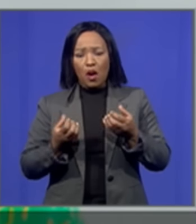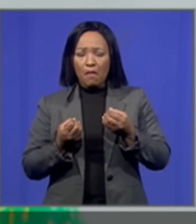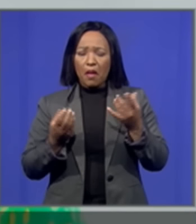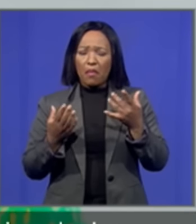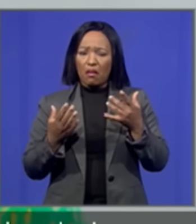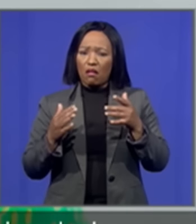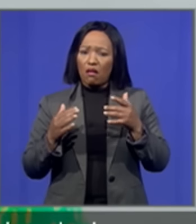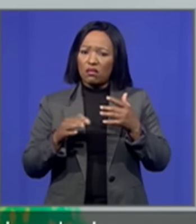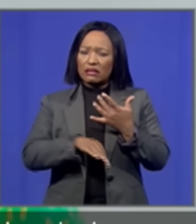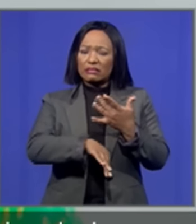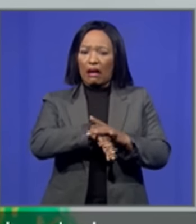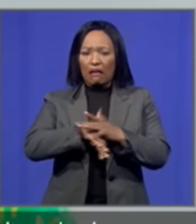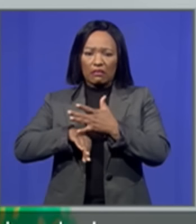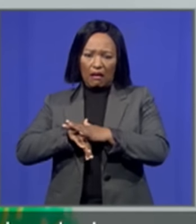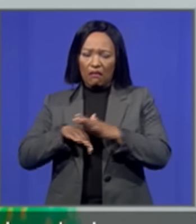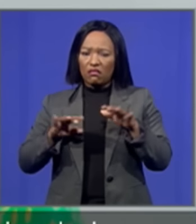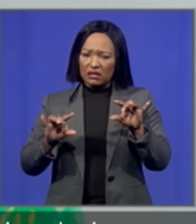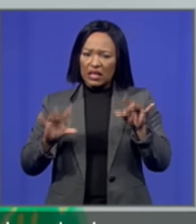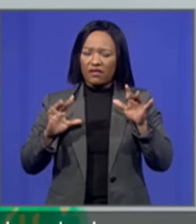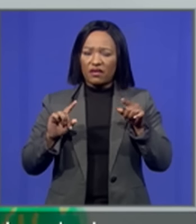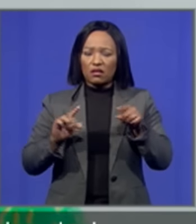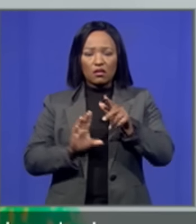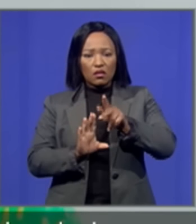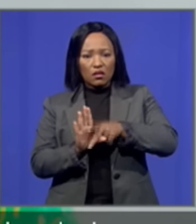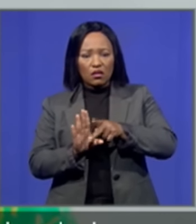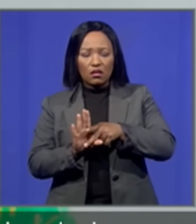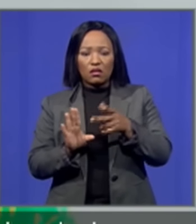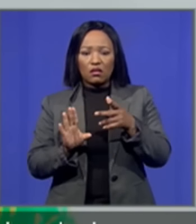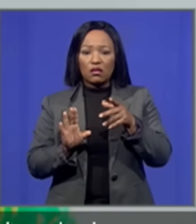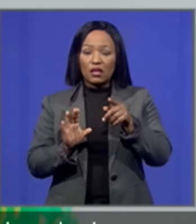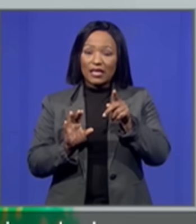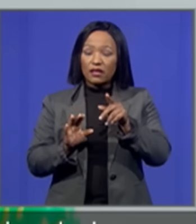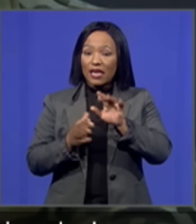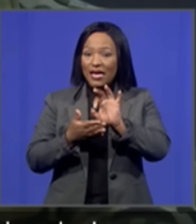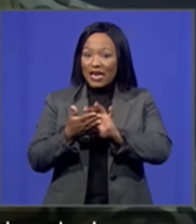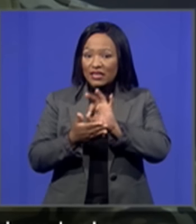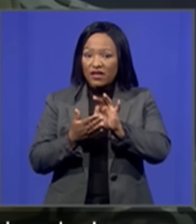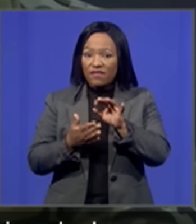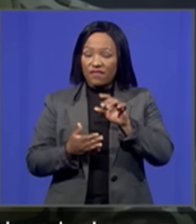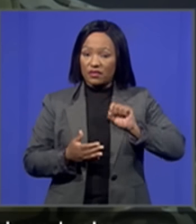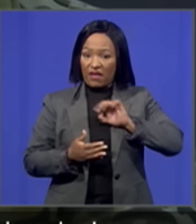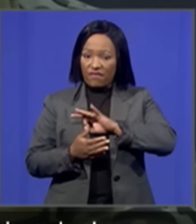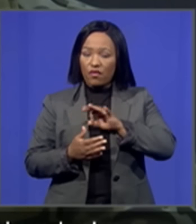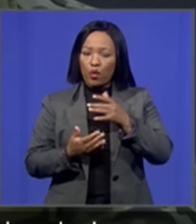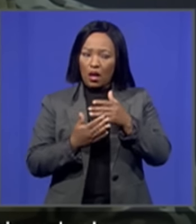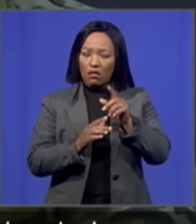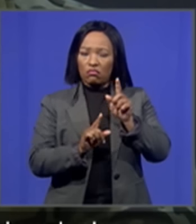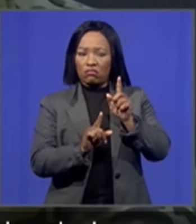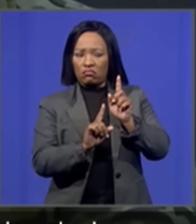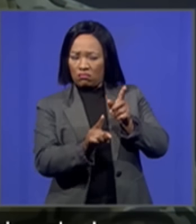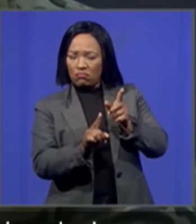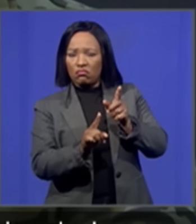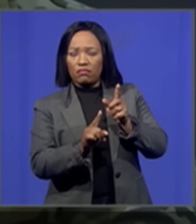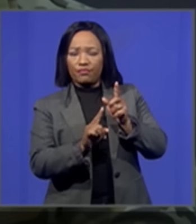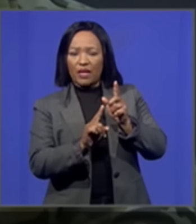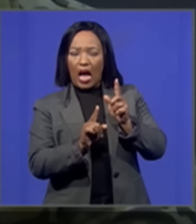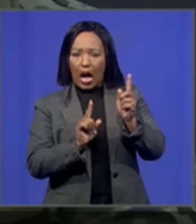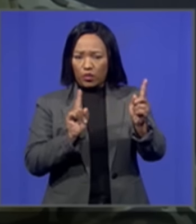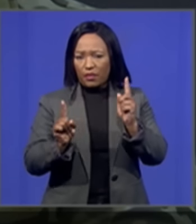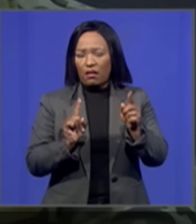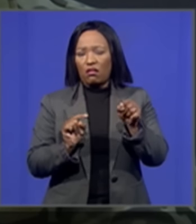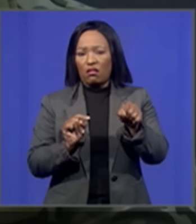to participate in our democracy, but also to hold our elected officials accountable. We encourage all citizens to ensure